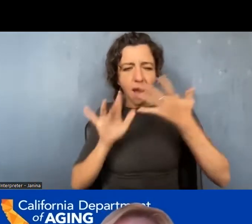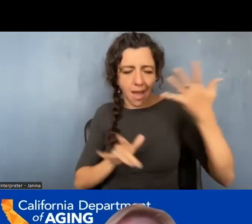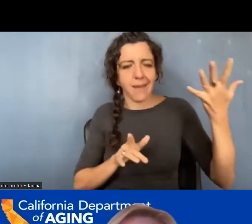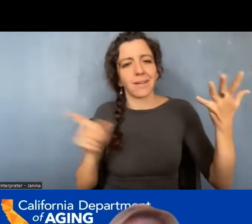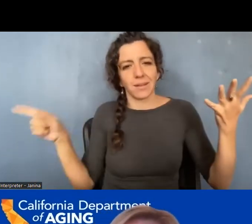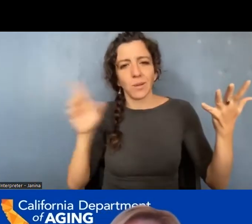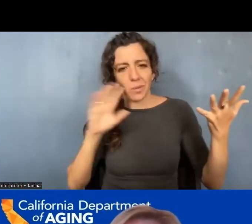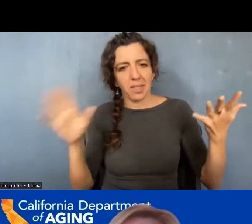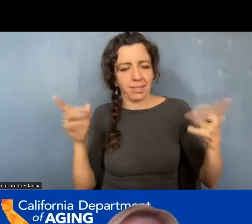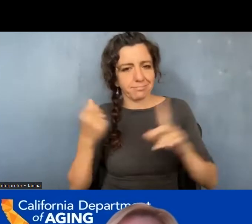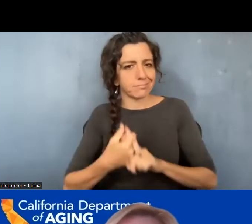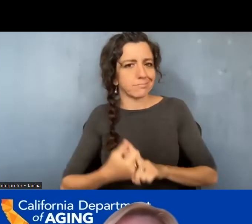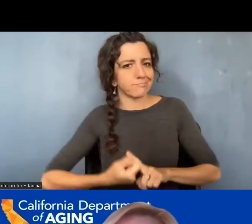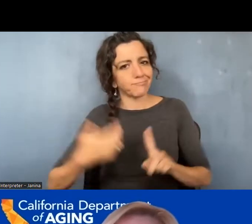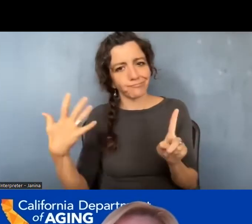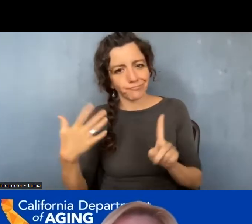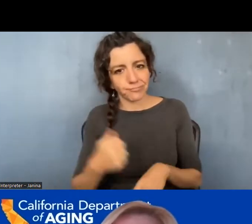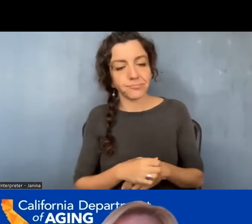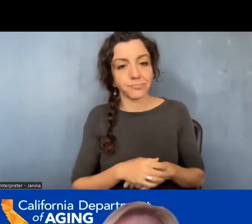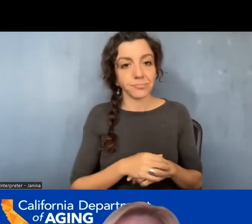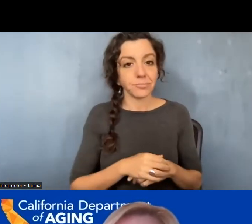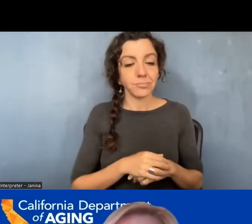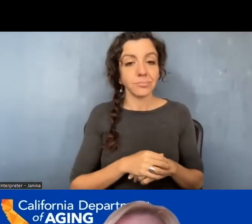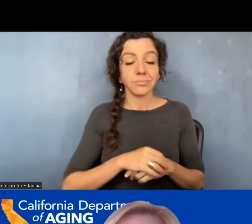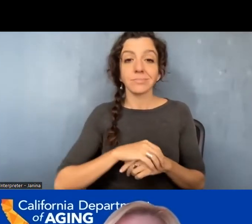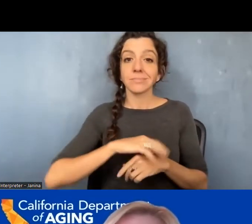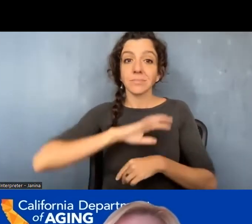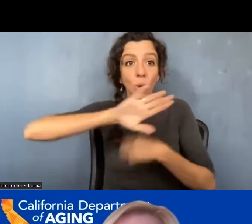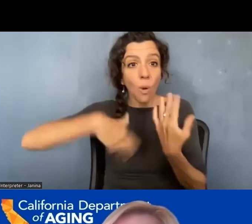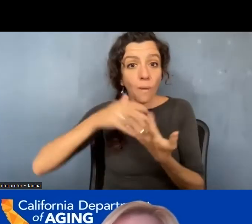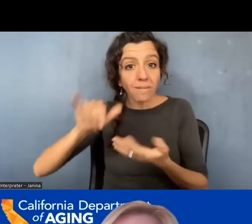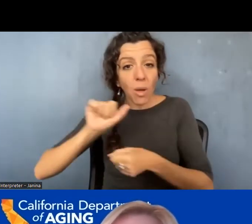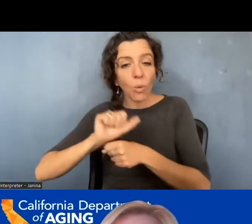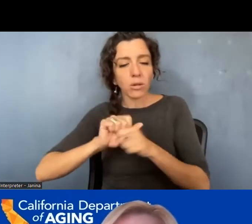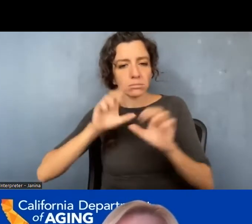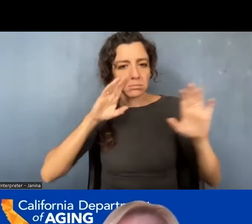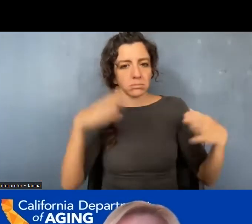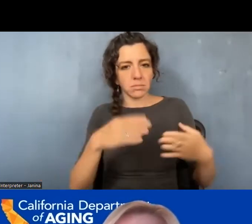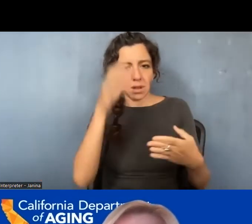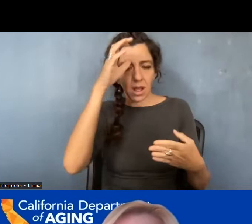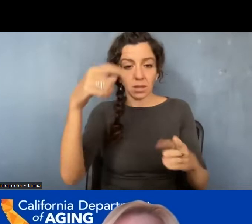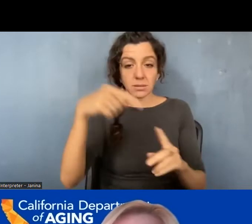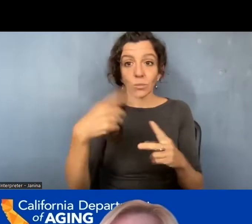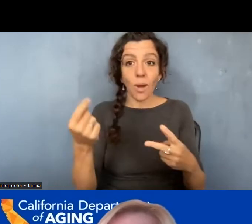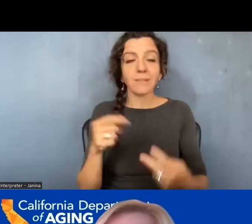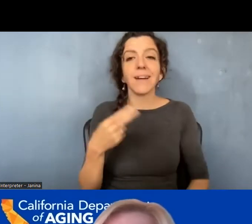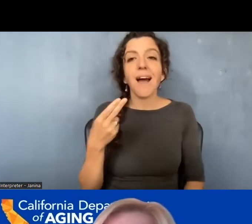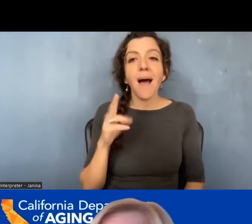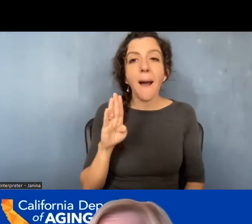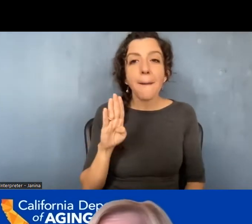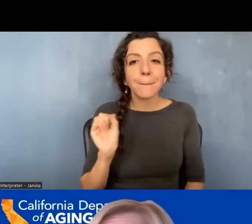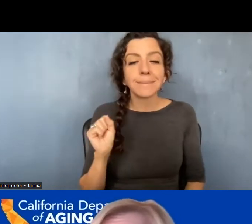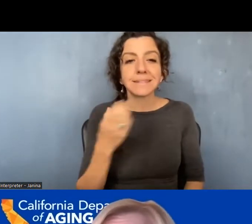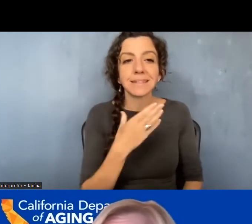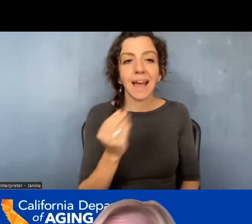And all of that was around a concept, an idea, or a notion called hubs and spokes. This